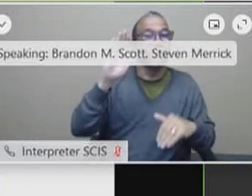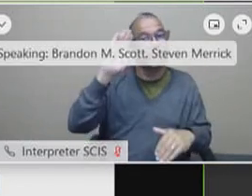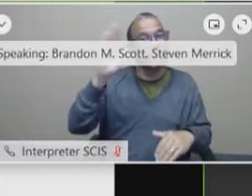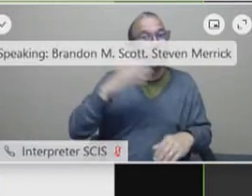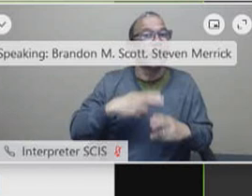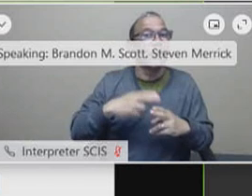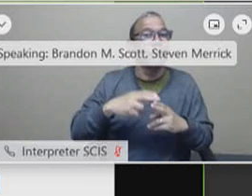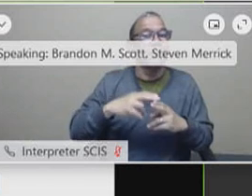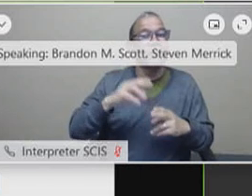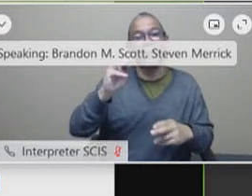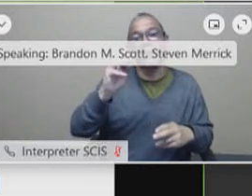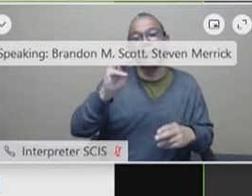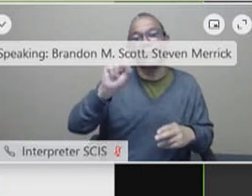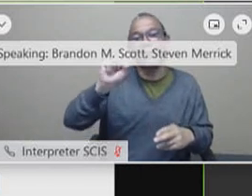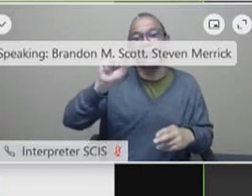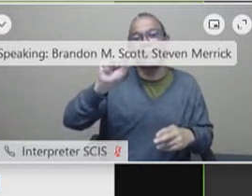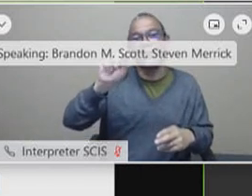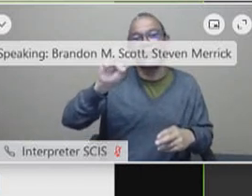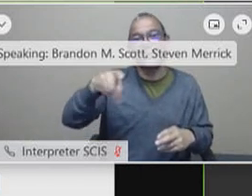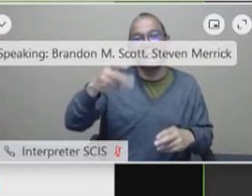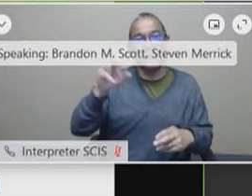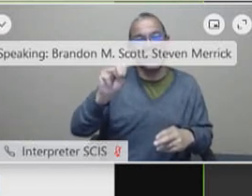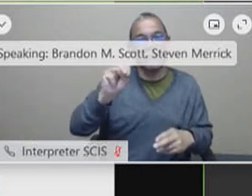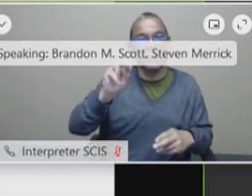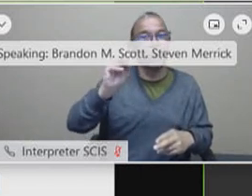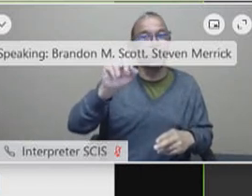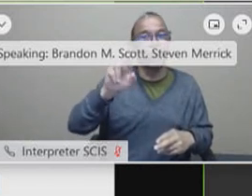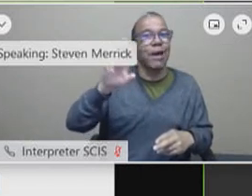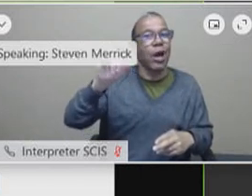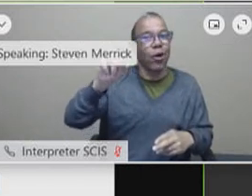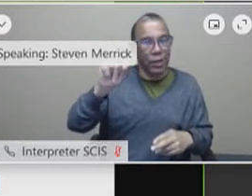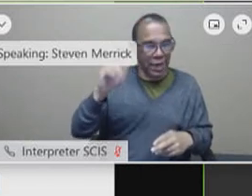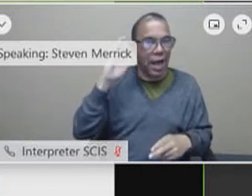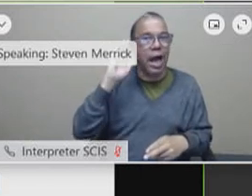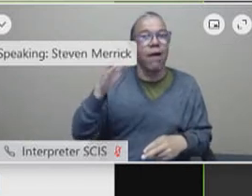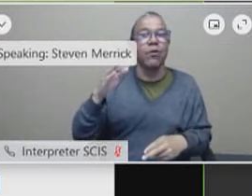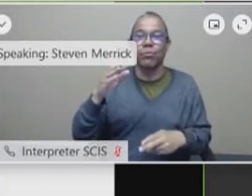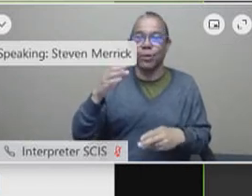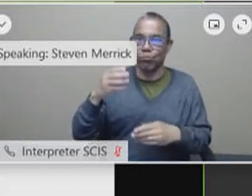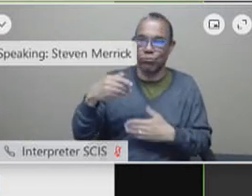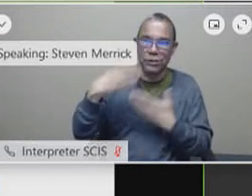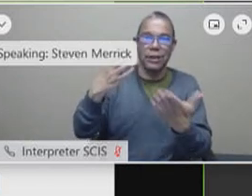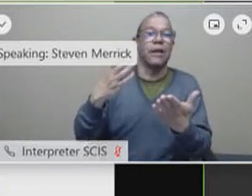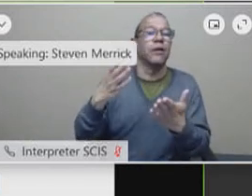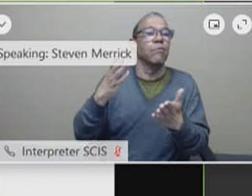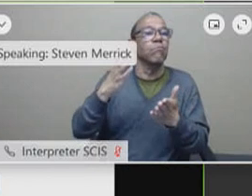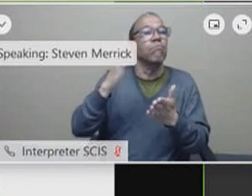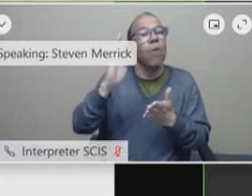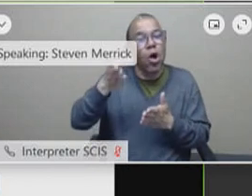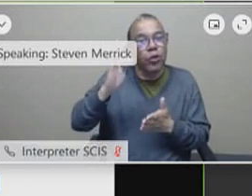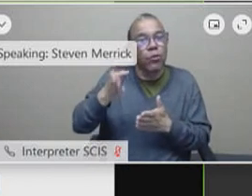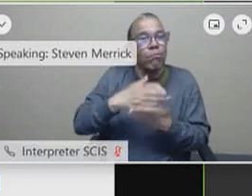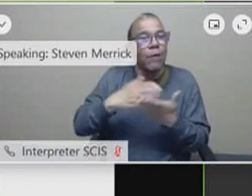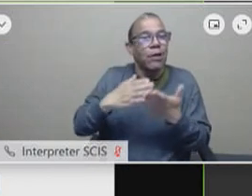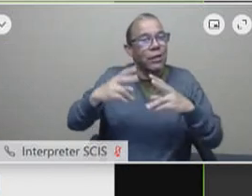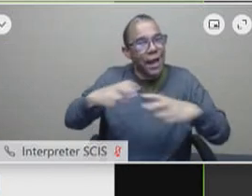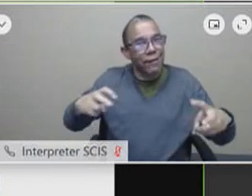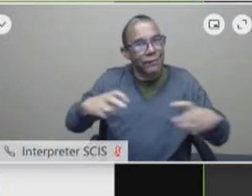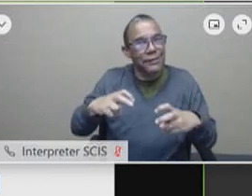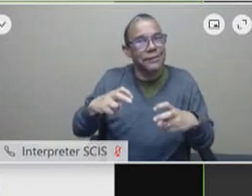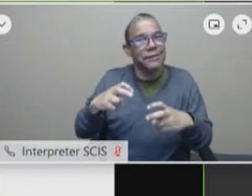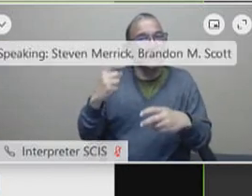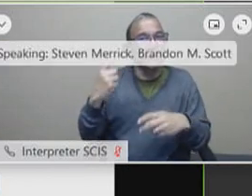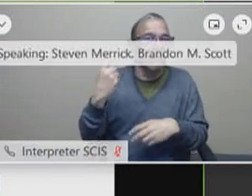Merrick, and I will be presenting a Baltimore budget analysis on behalf of Communities Unite. This